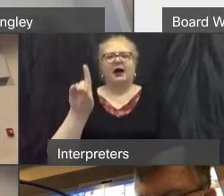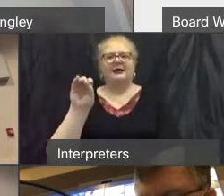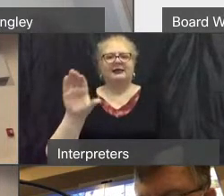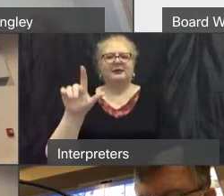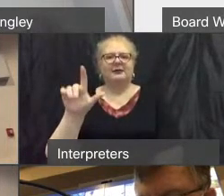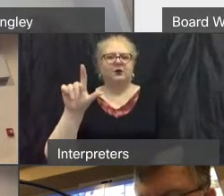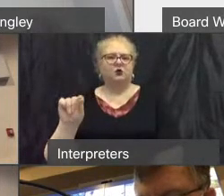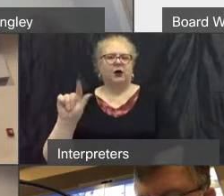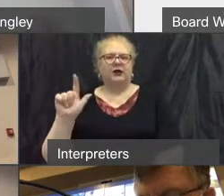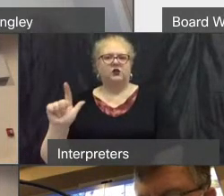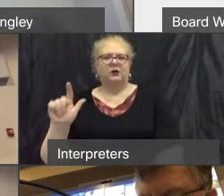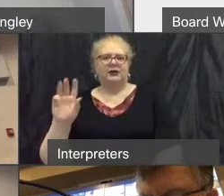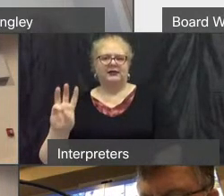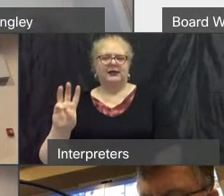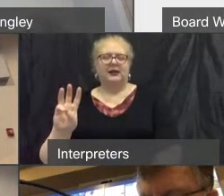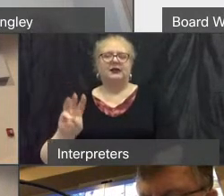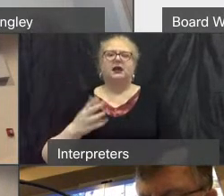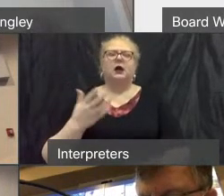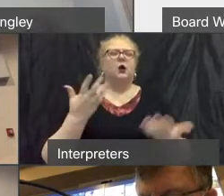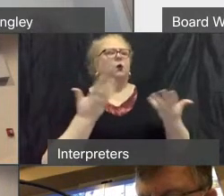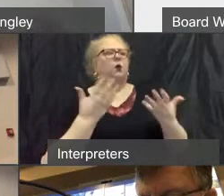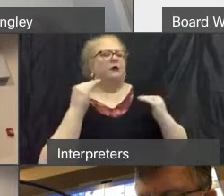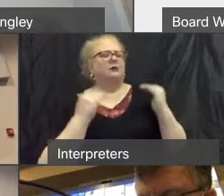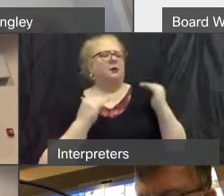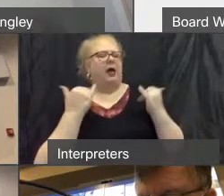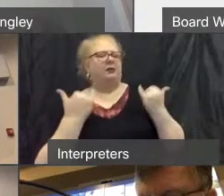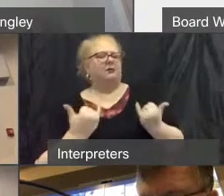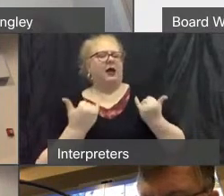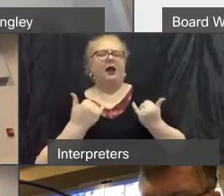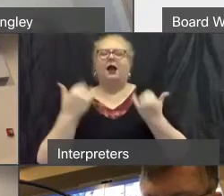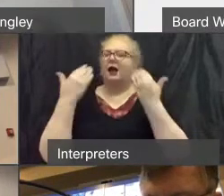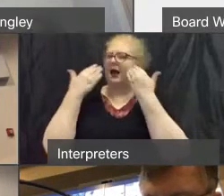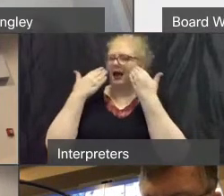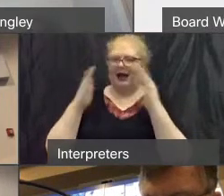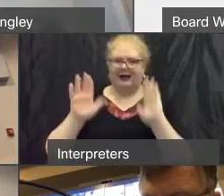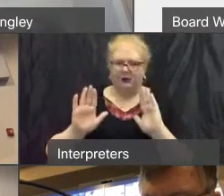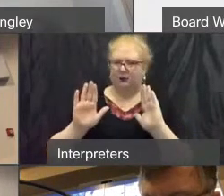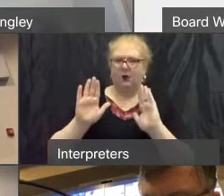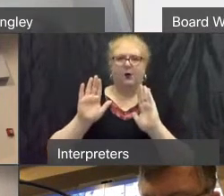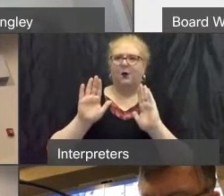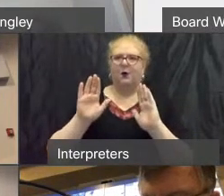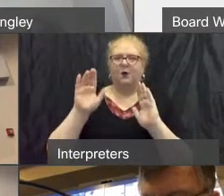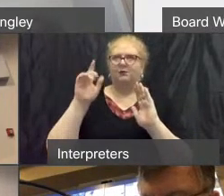I don't know off the top of my head. I know we did expend right away the